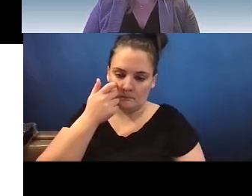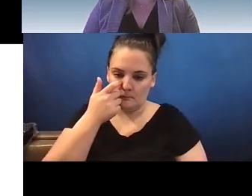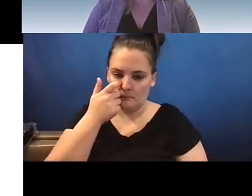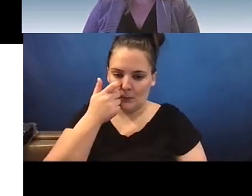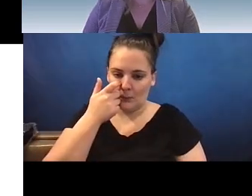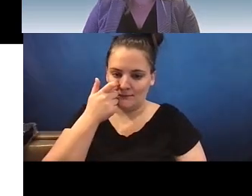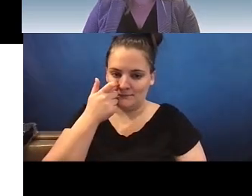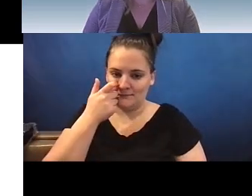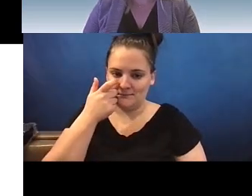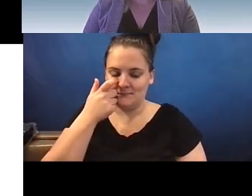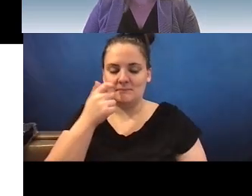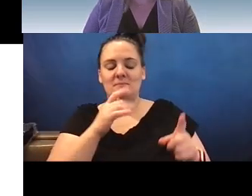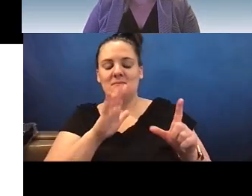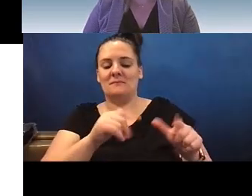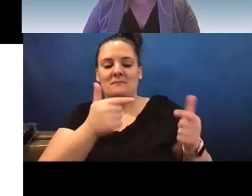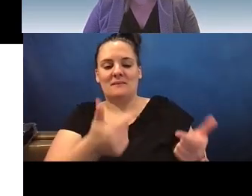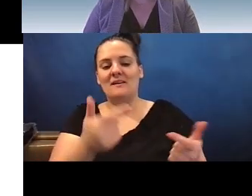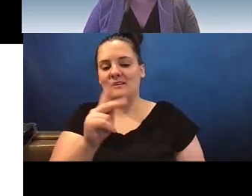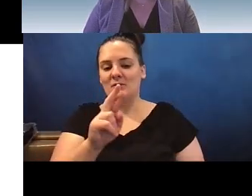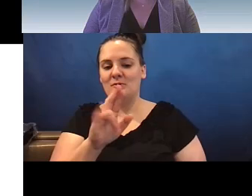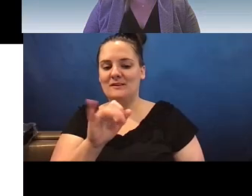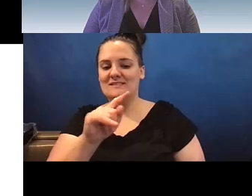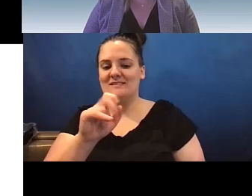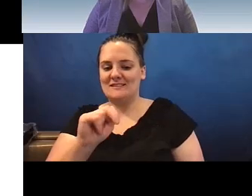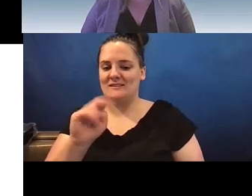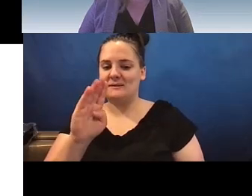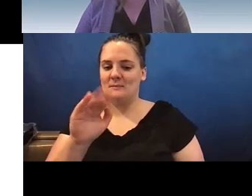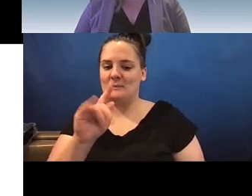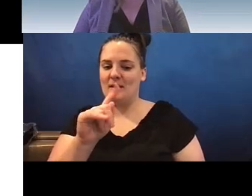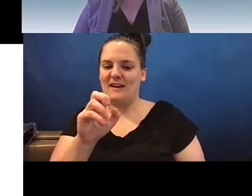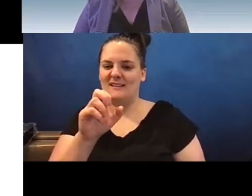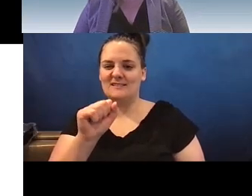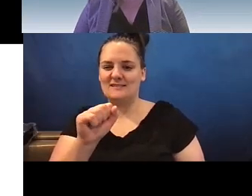Bates to further discuss leveraging federal funding.